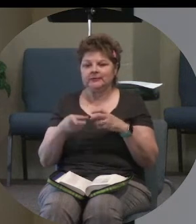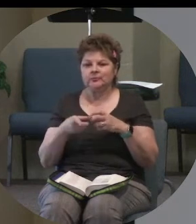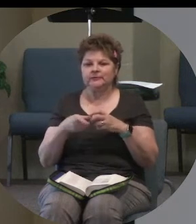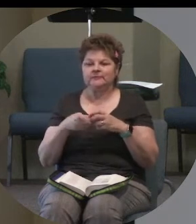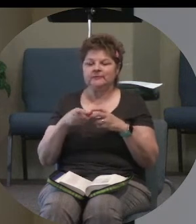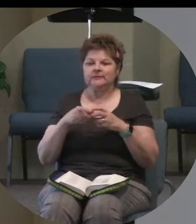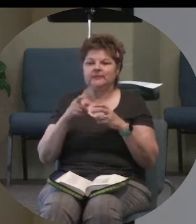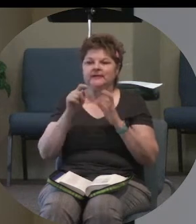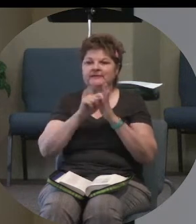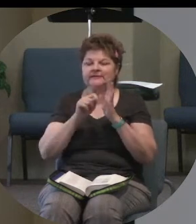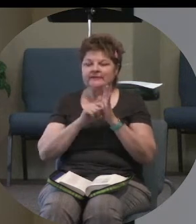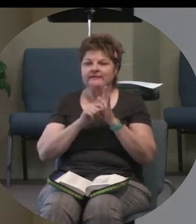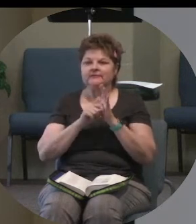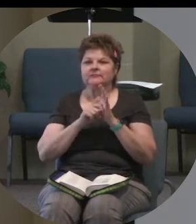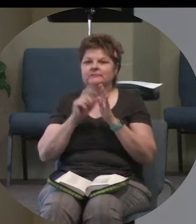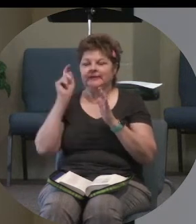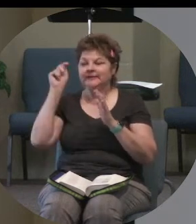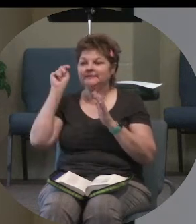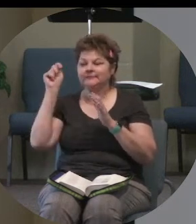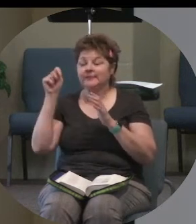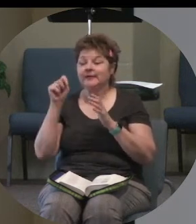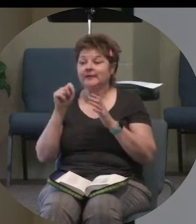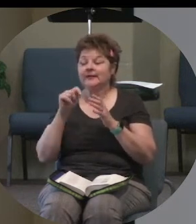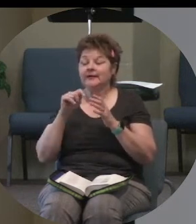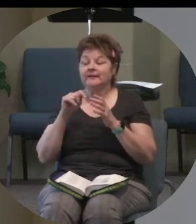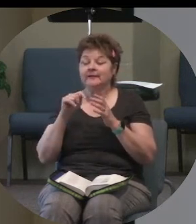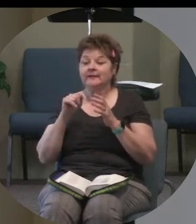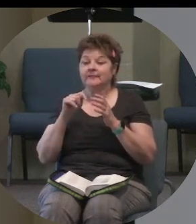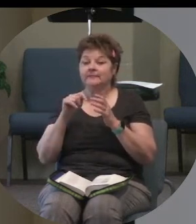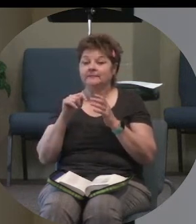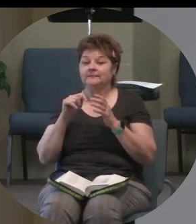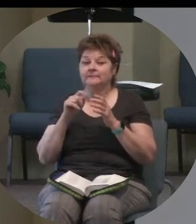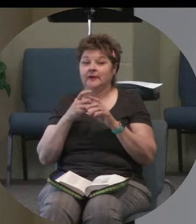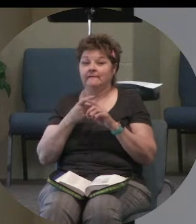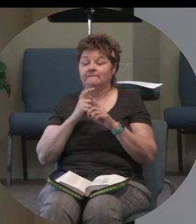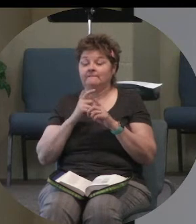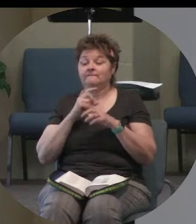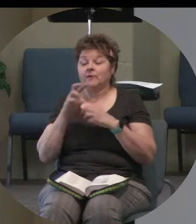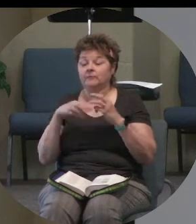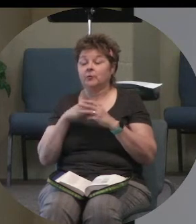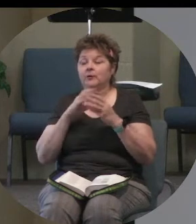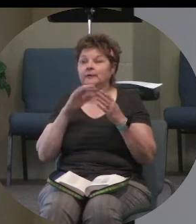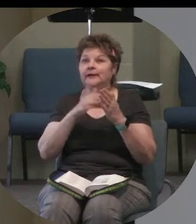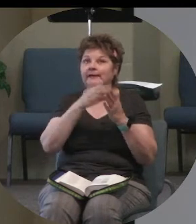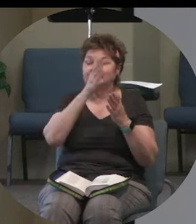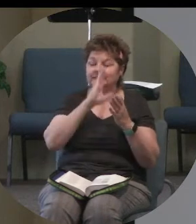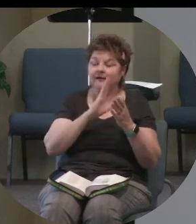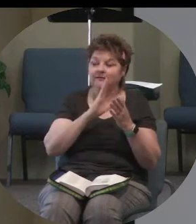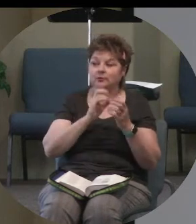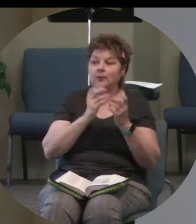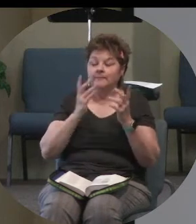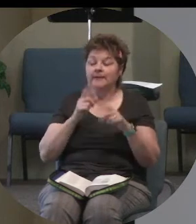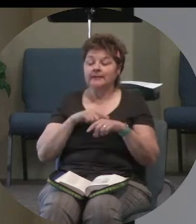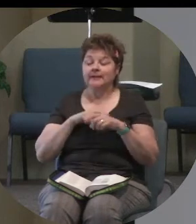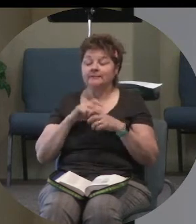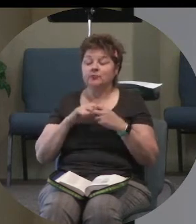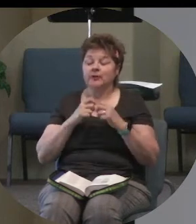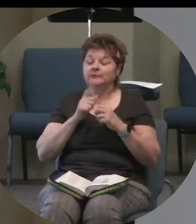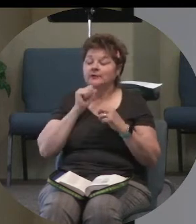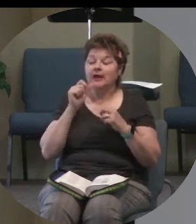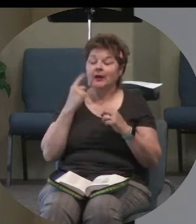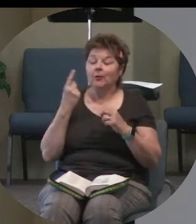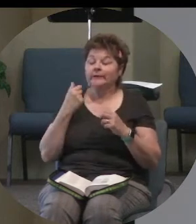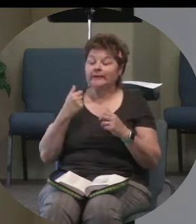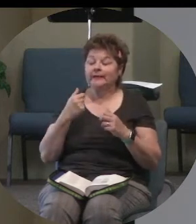God. So when we begin to acknowledge our problems, oftentimes it's not just for us. We need to acknowledge it from God's perspective.